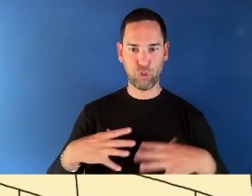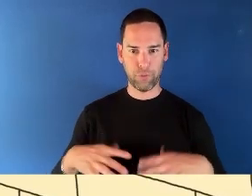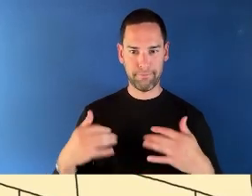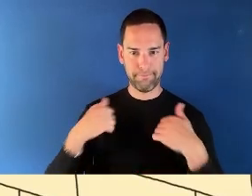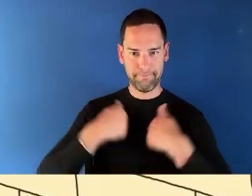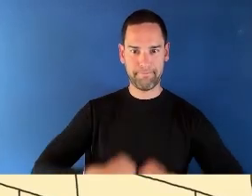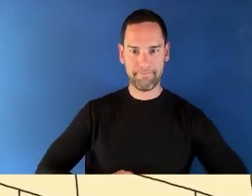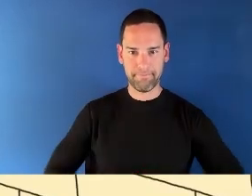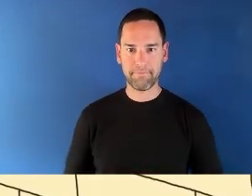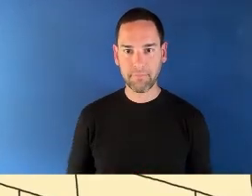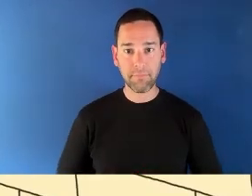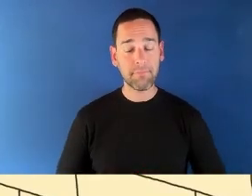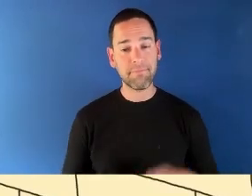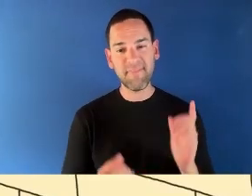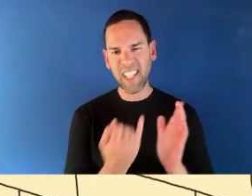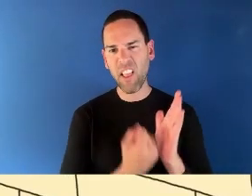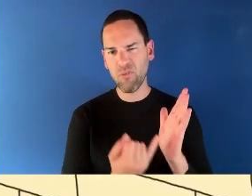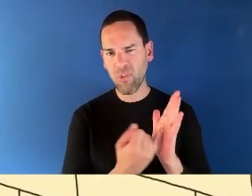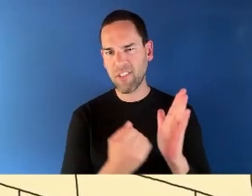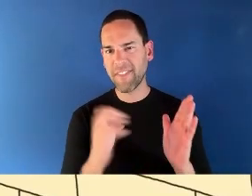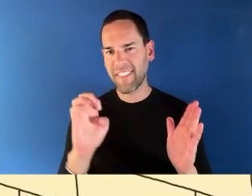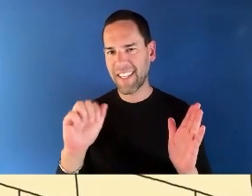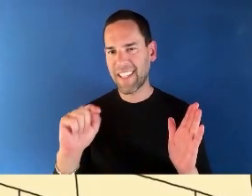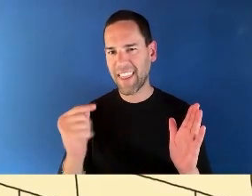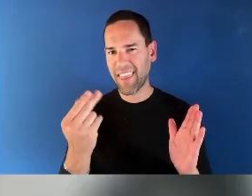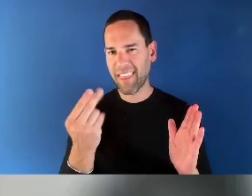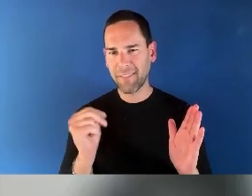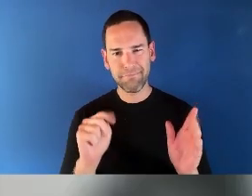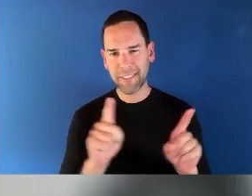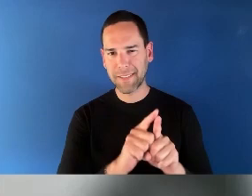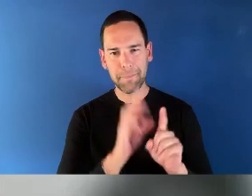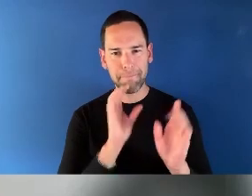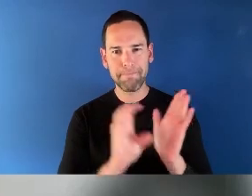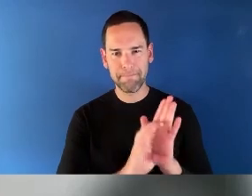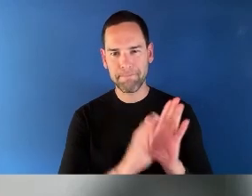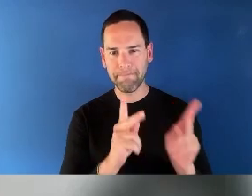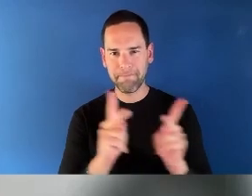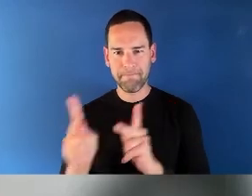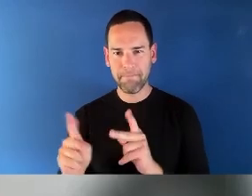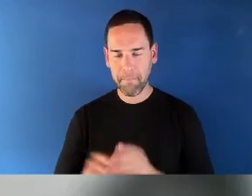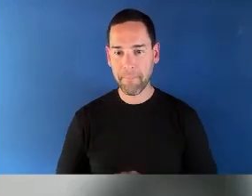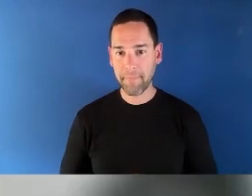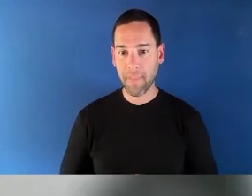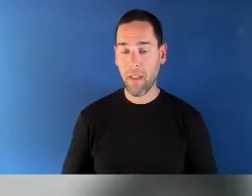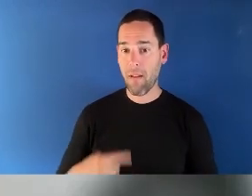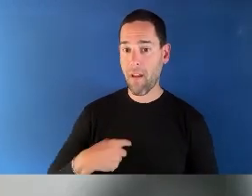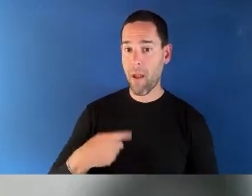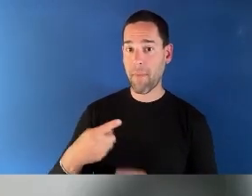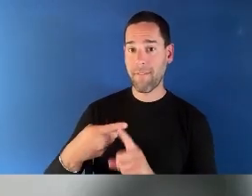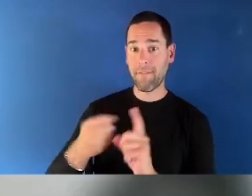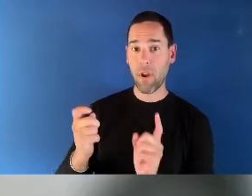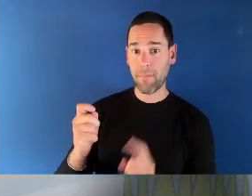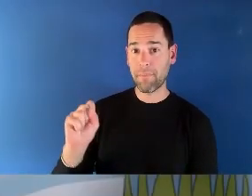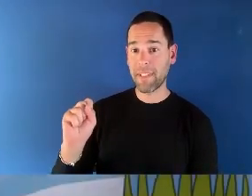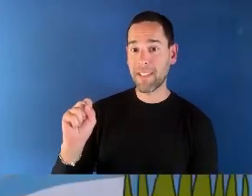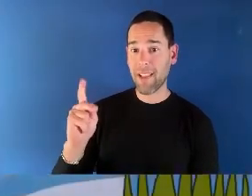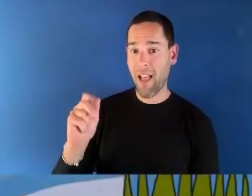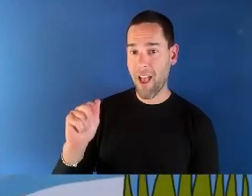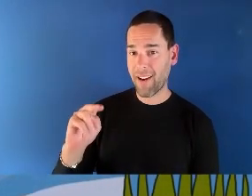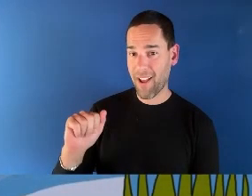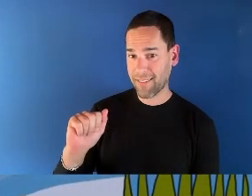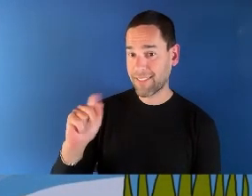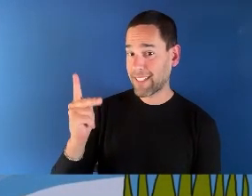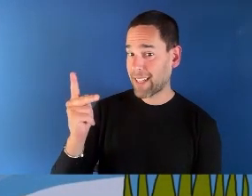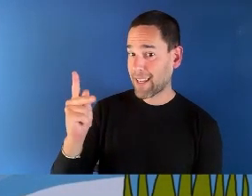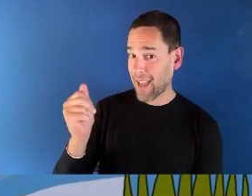of Ethan in the same position. I'm from Salina, Kansas, but I currently attend Kansas State